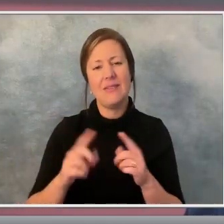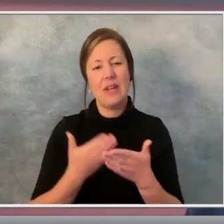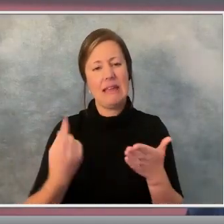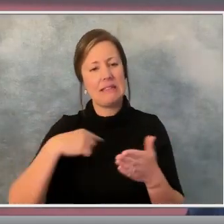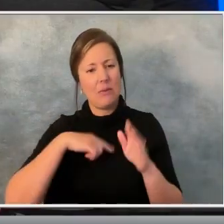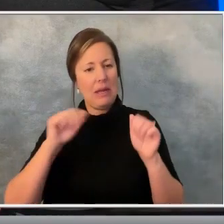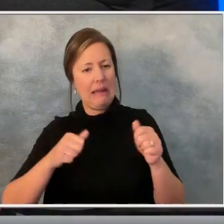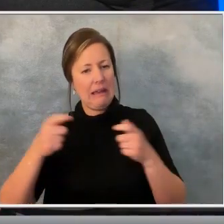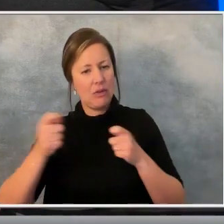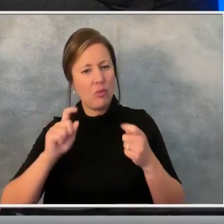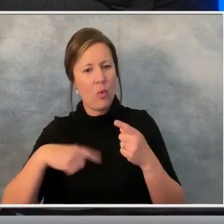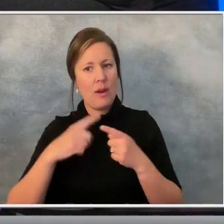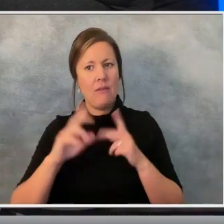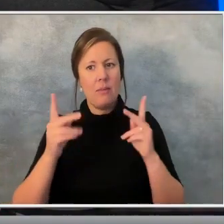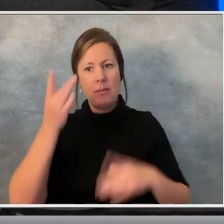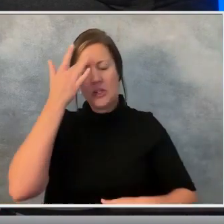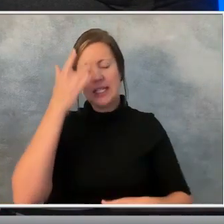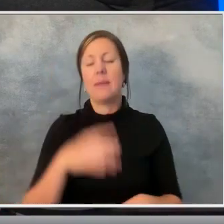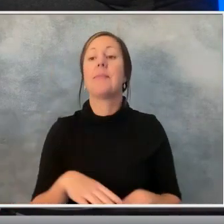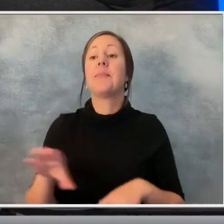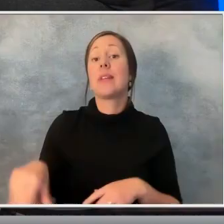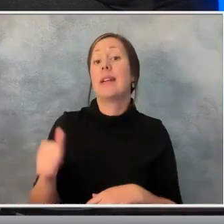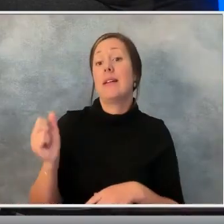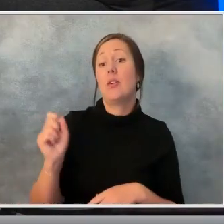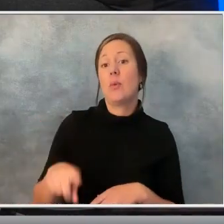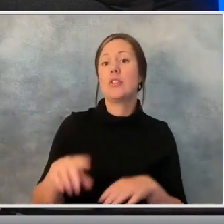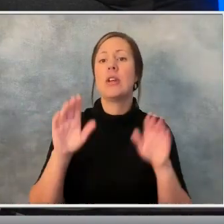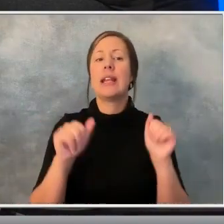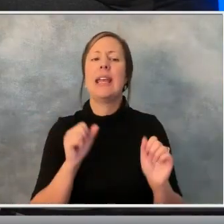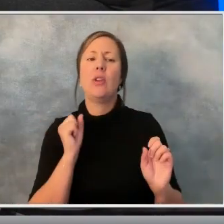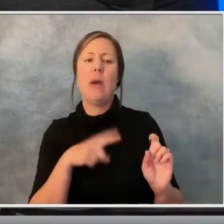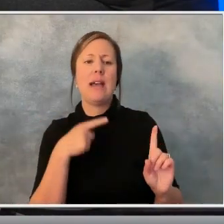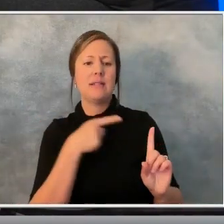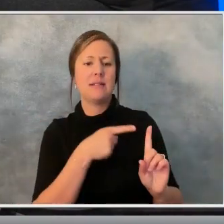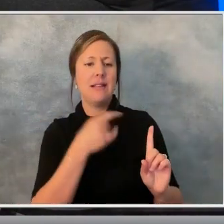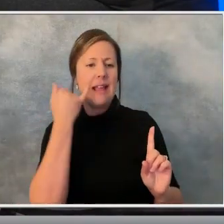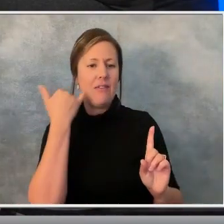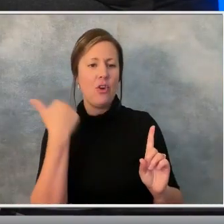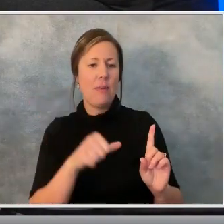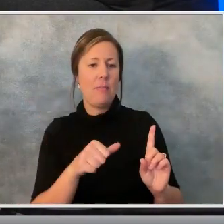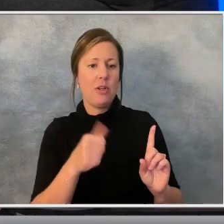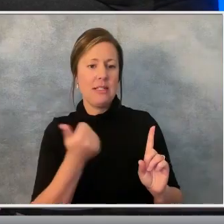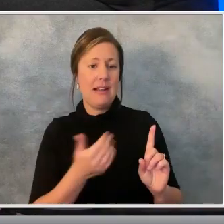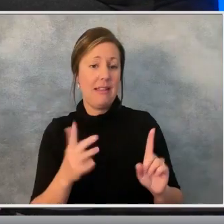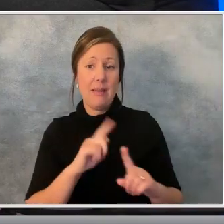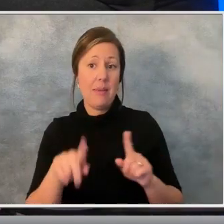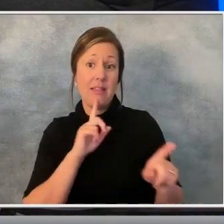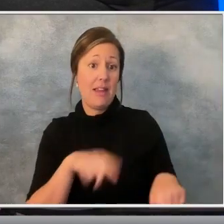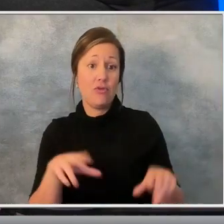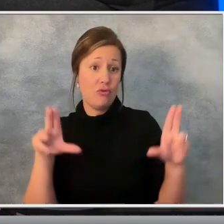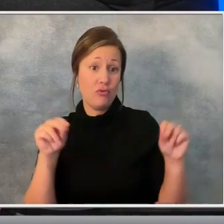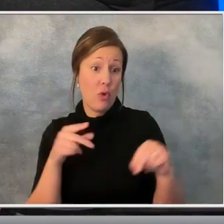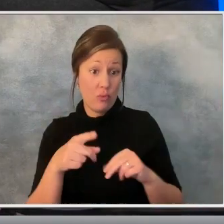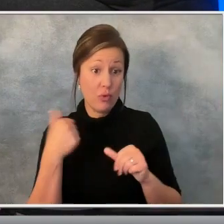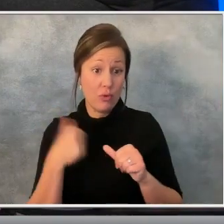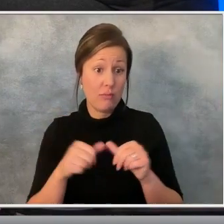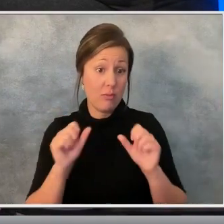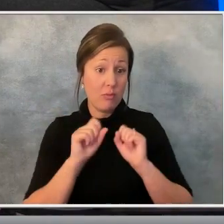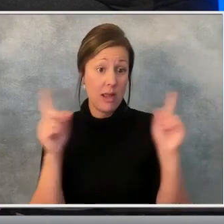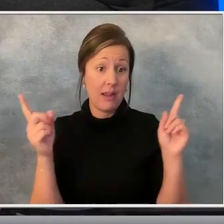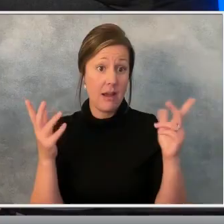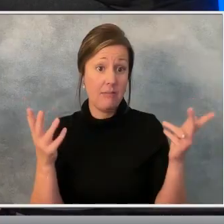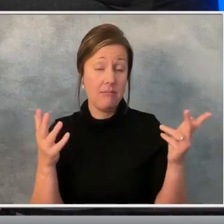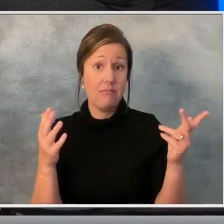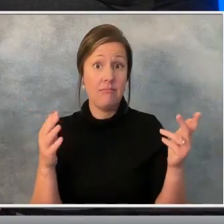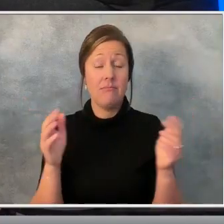sick. Denise had a follow-up question. Can you ask Eddie if he remembers anything? But the answer to that is no. You just remember waking up on the alien ship with a